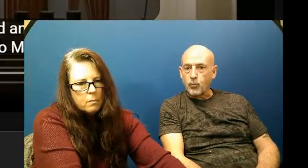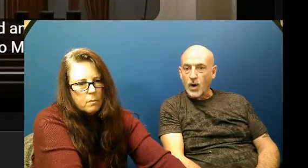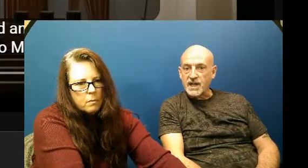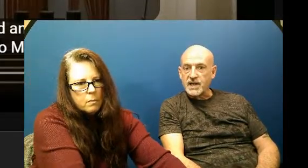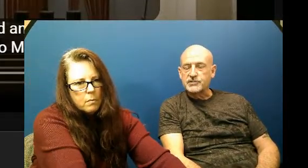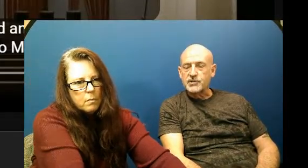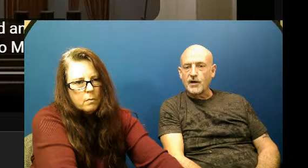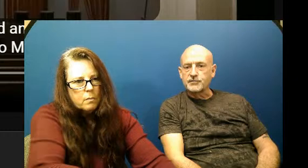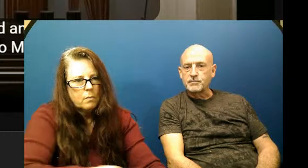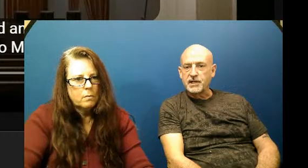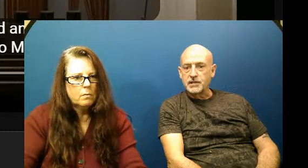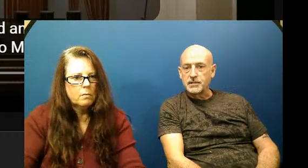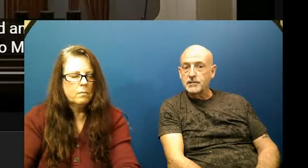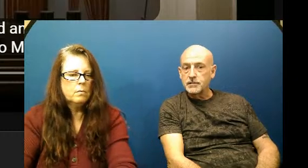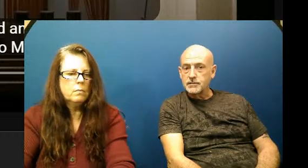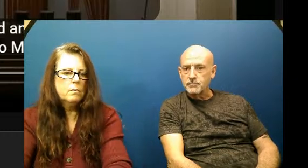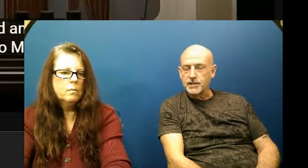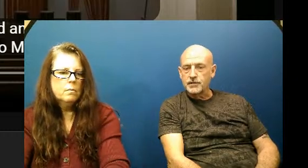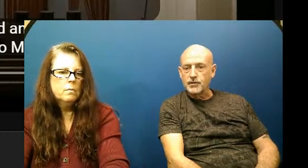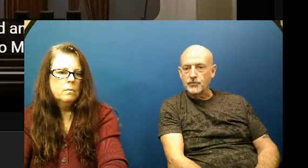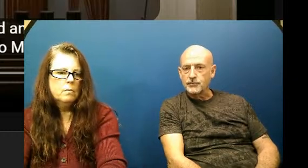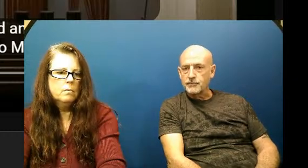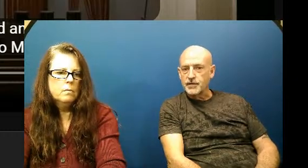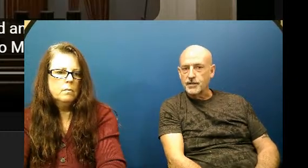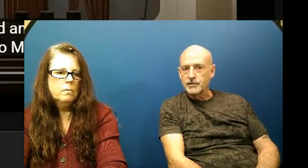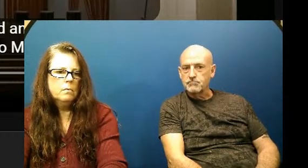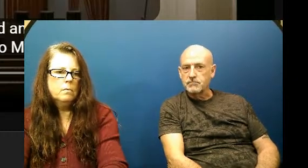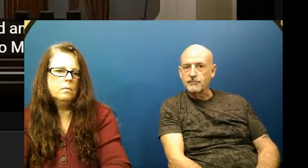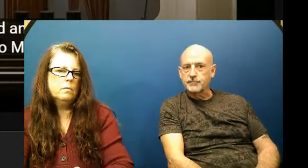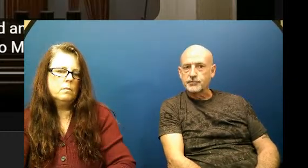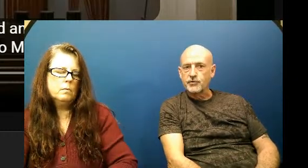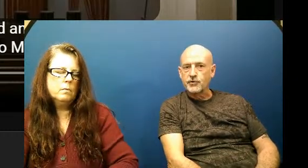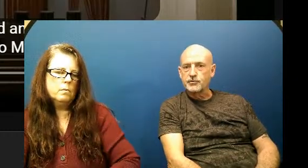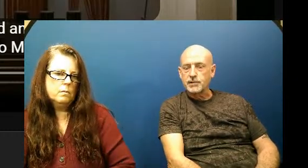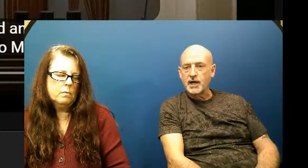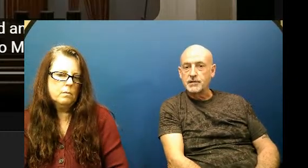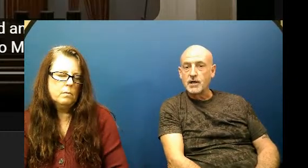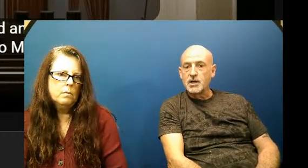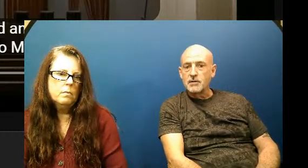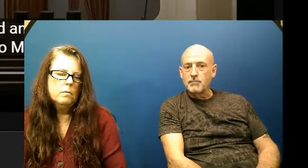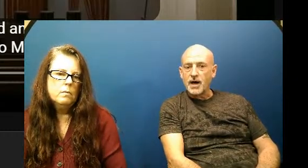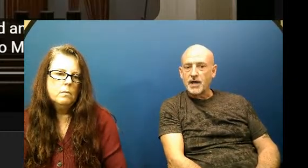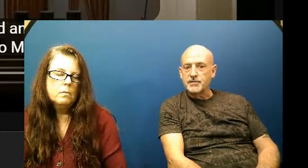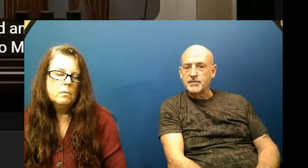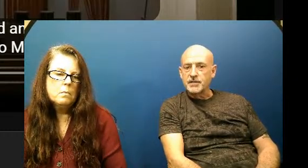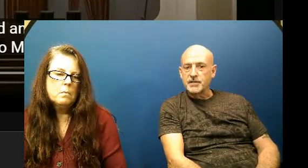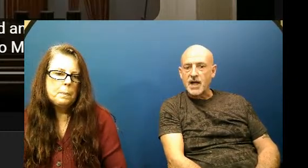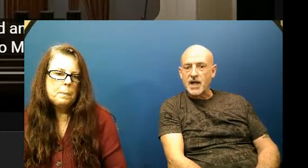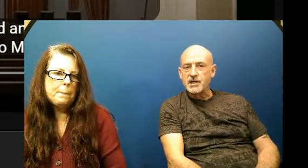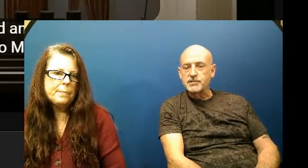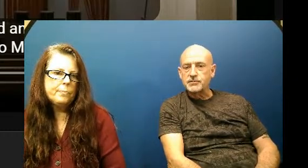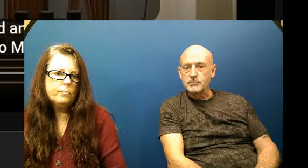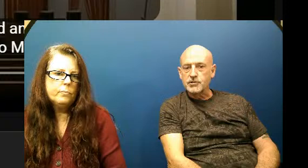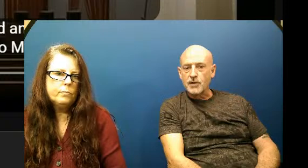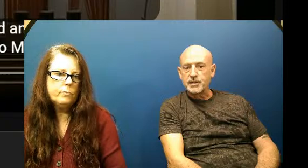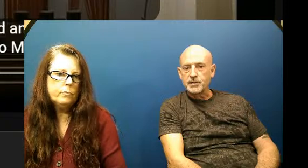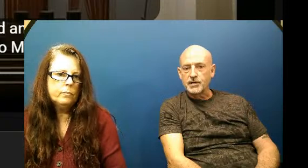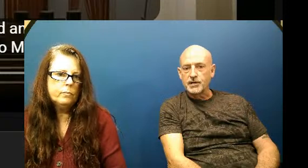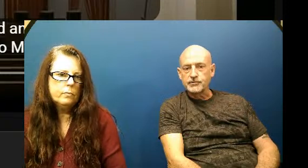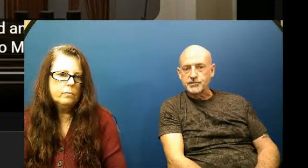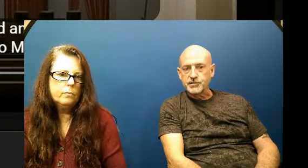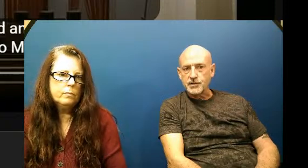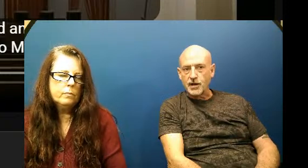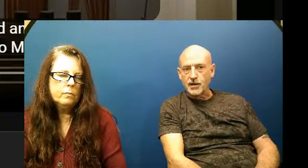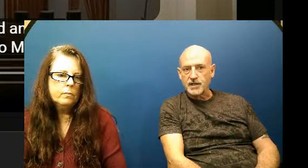alternative ways of speaking, depending on the level of scrutiny applied. But the Chinese company